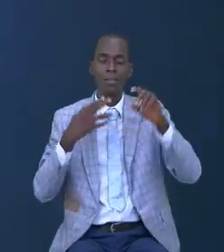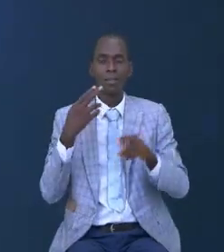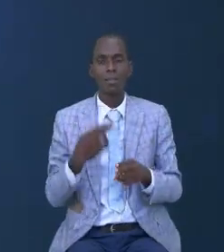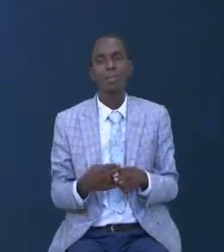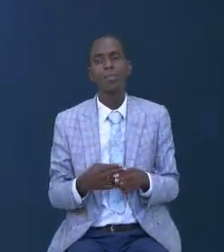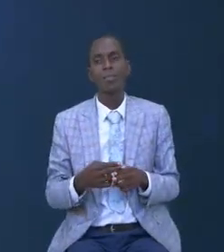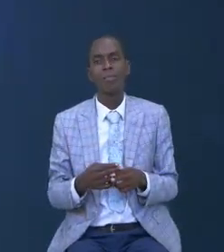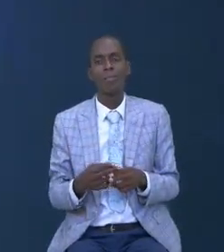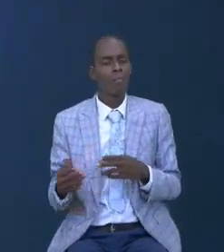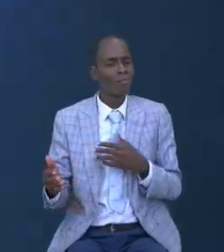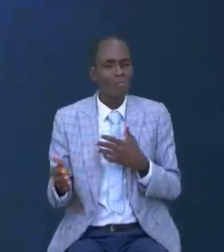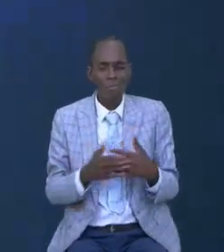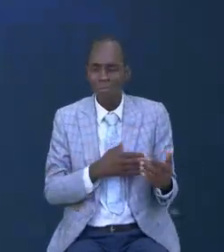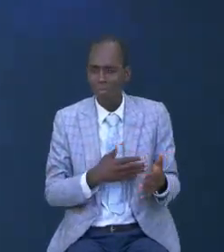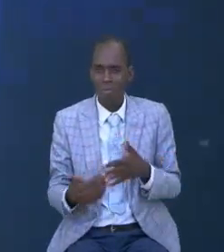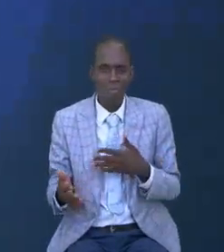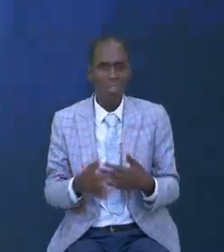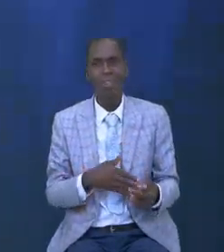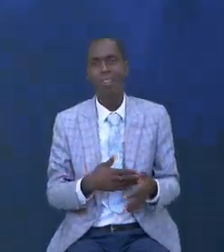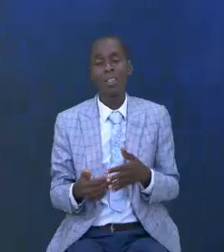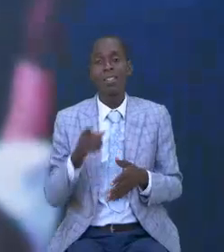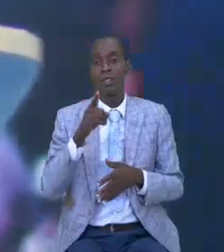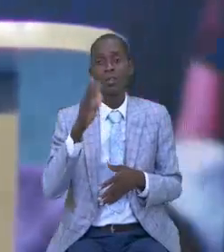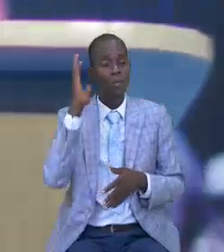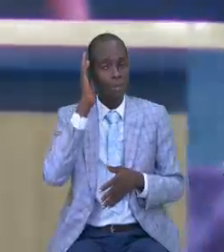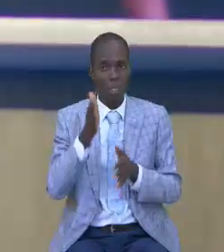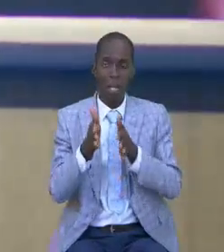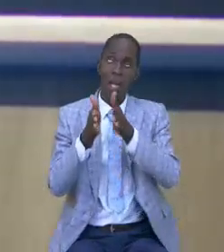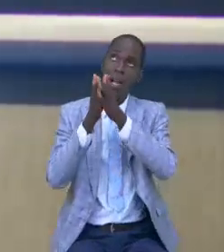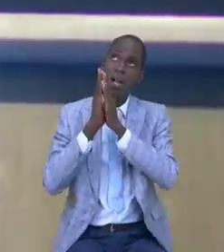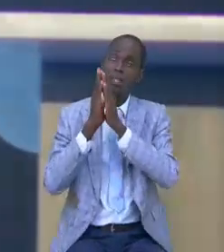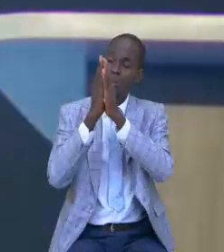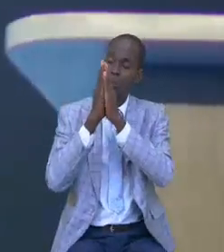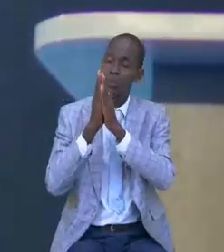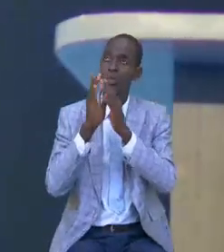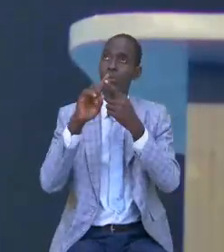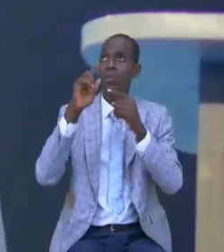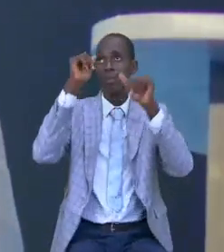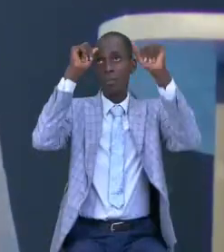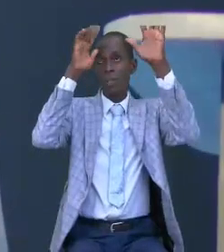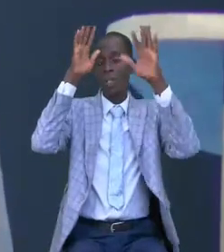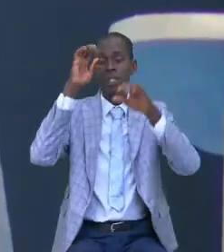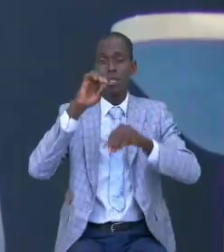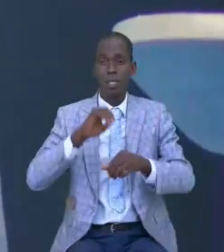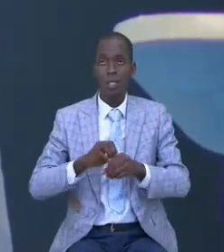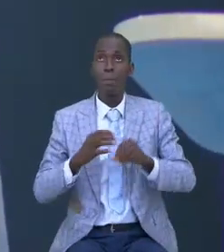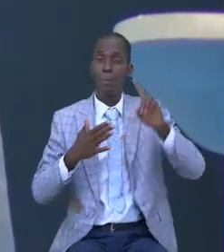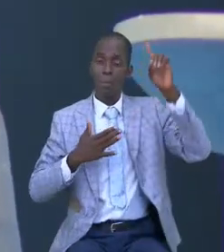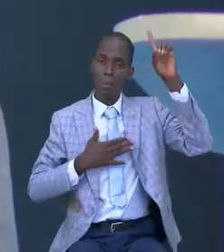name, whatsoever ye shall ask the Father in